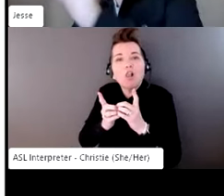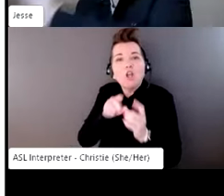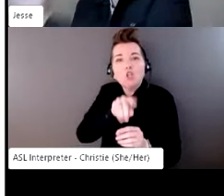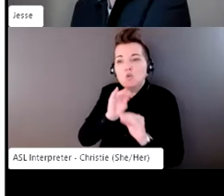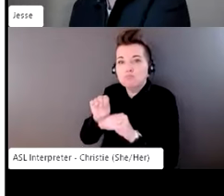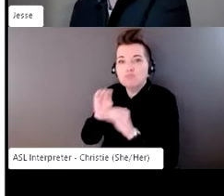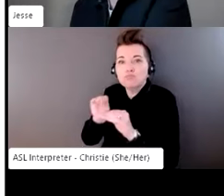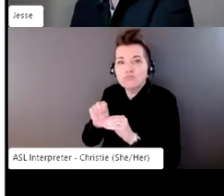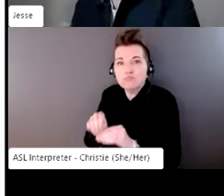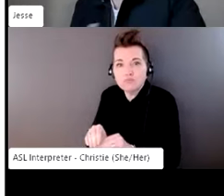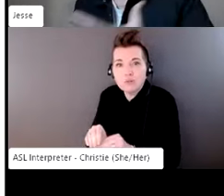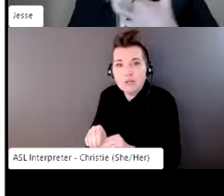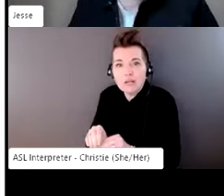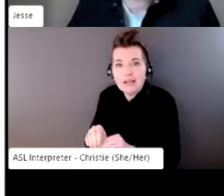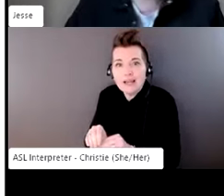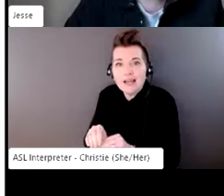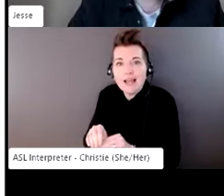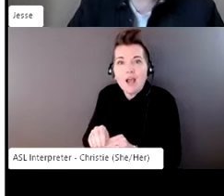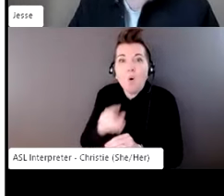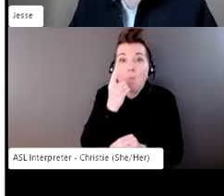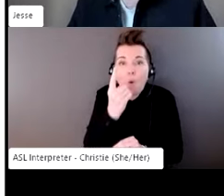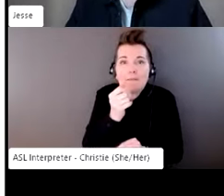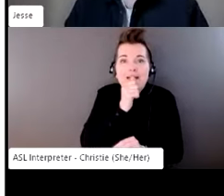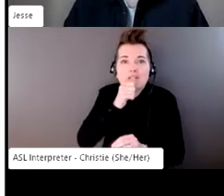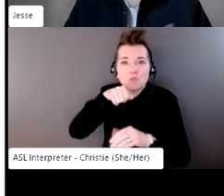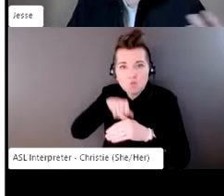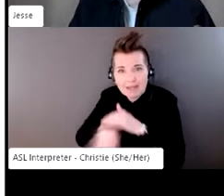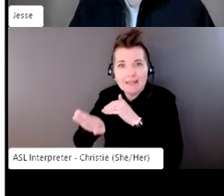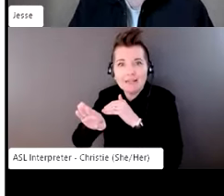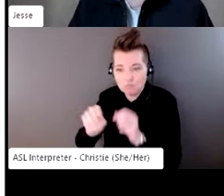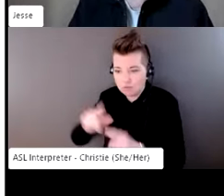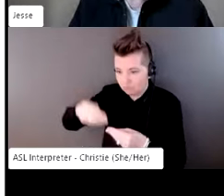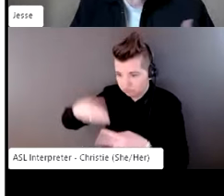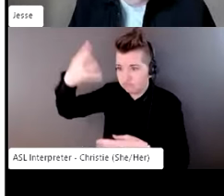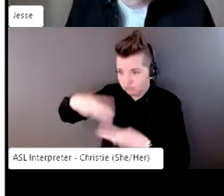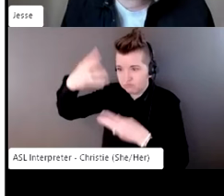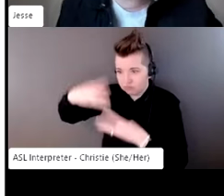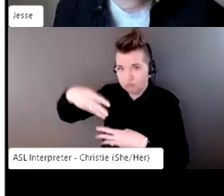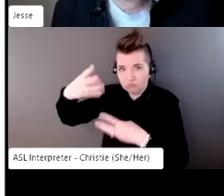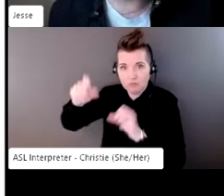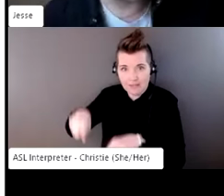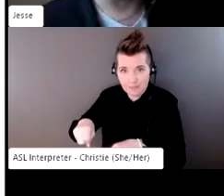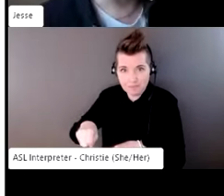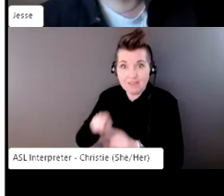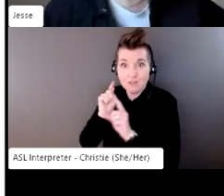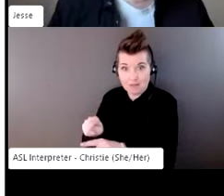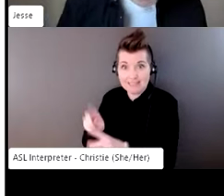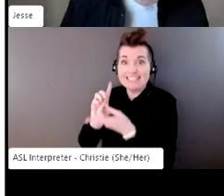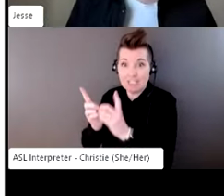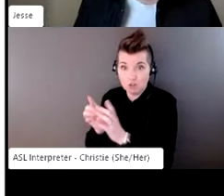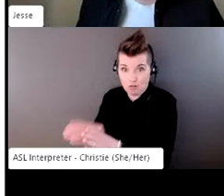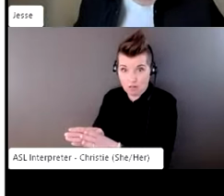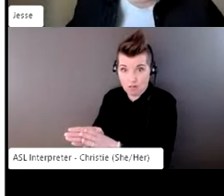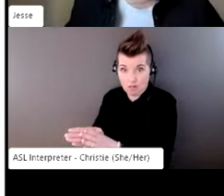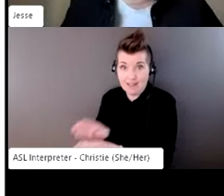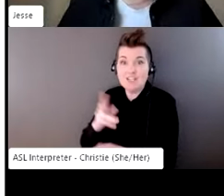one master password. Or you can have what I like to call an analog password manager, which